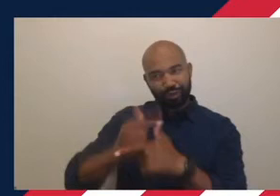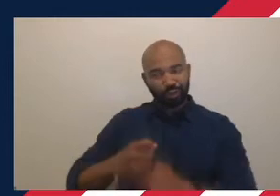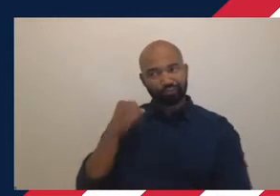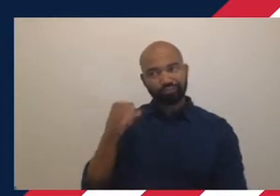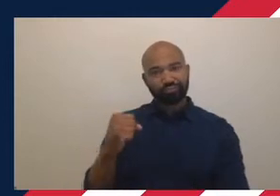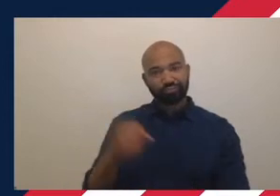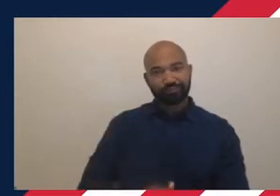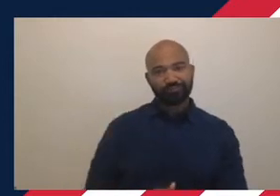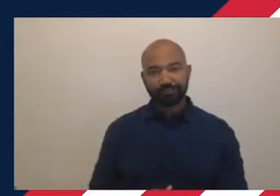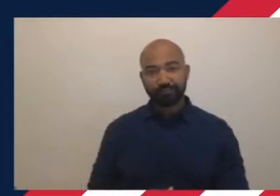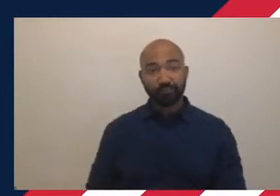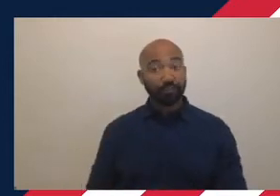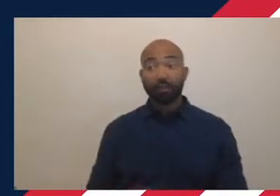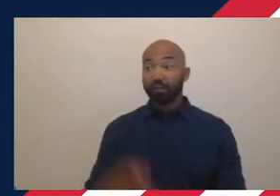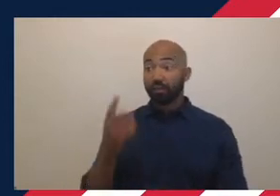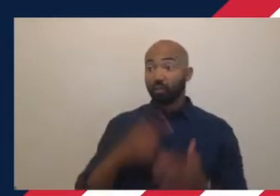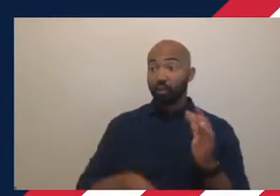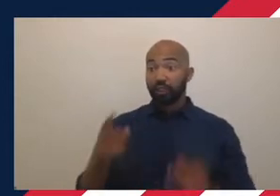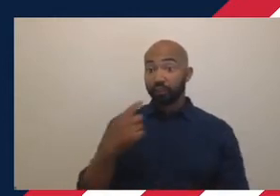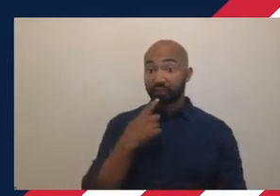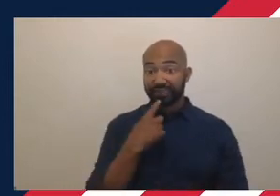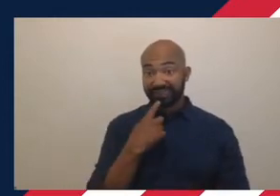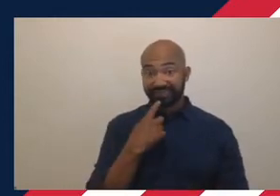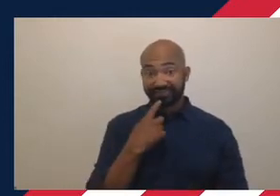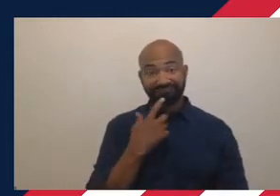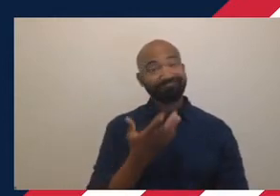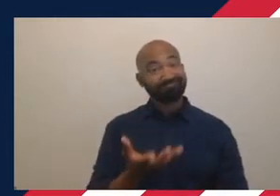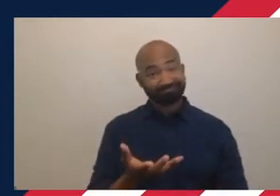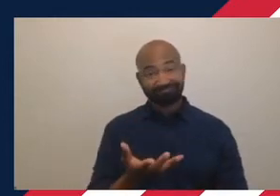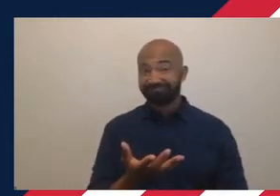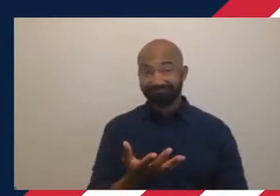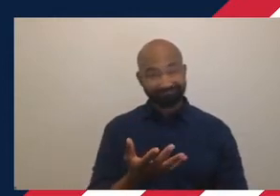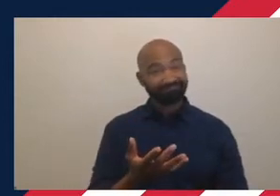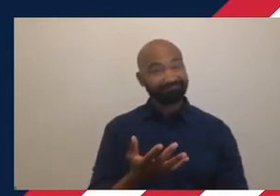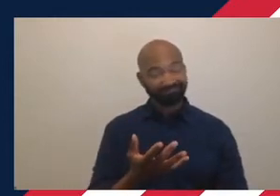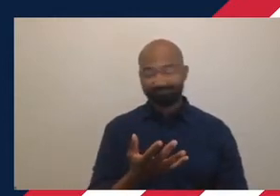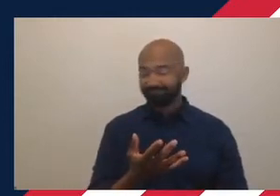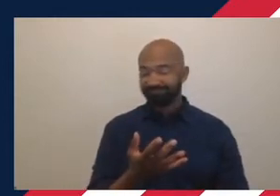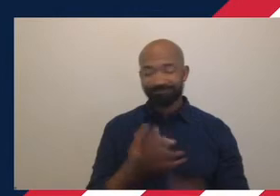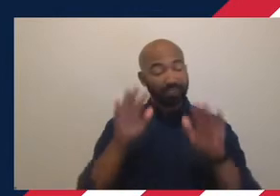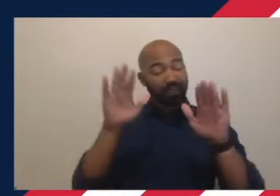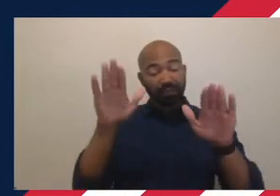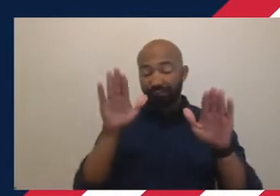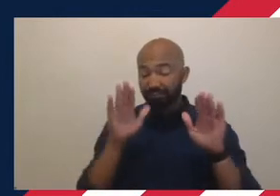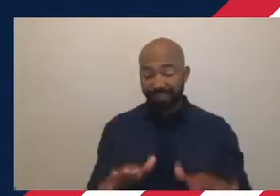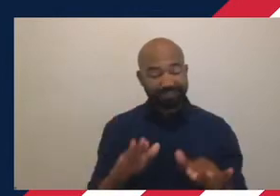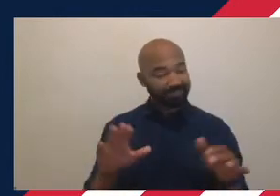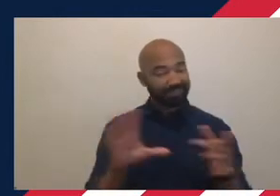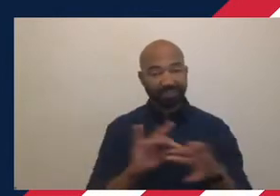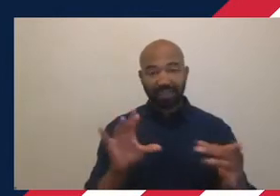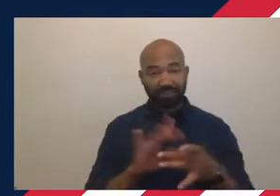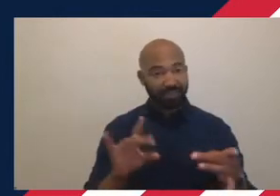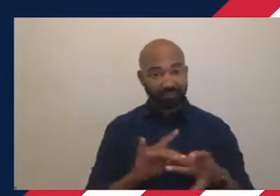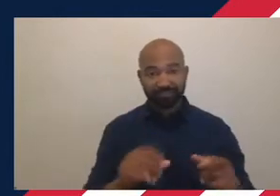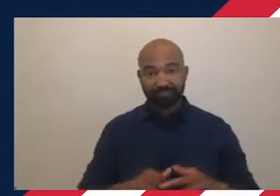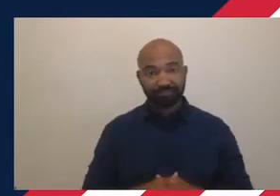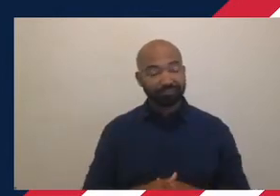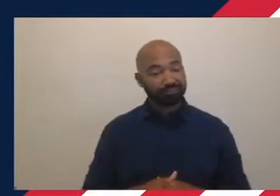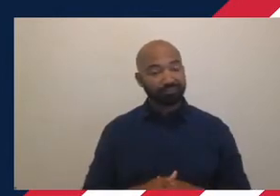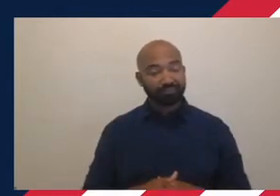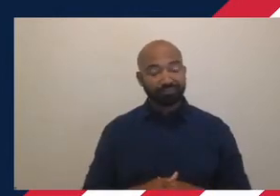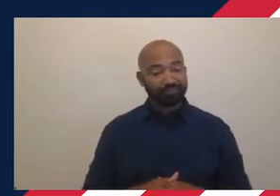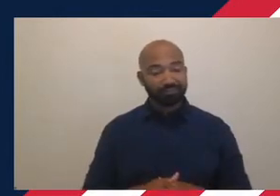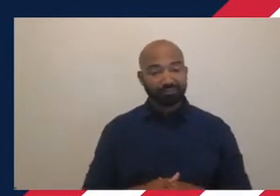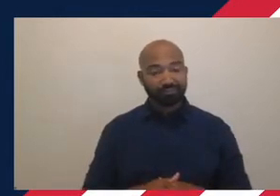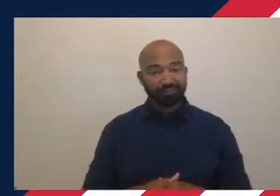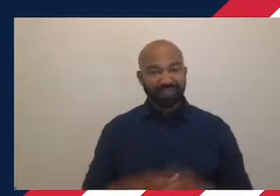What you just said is absolutely amazing to me, that he could